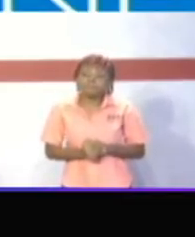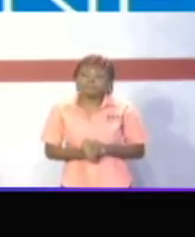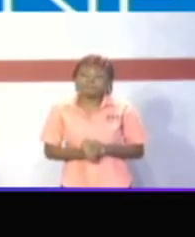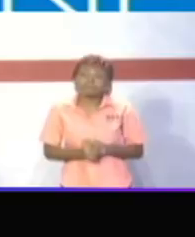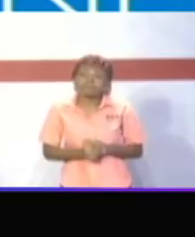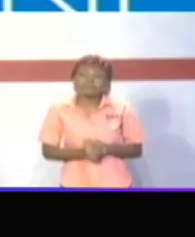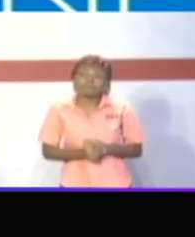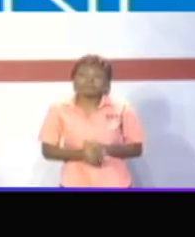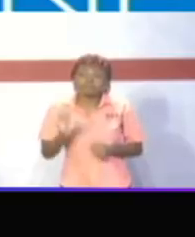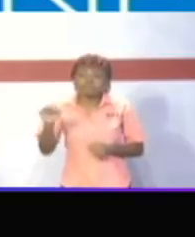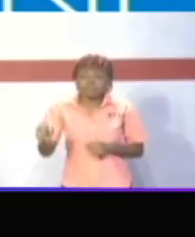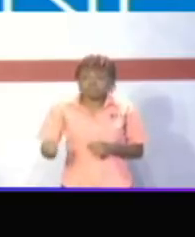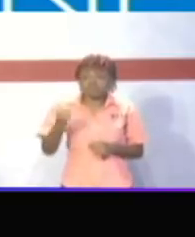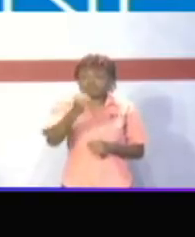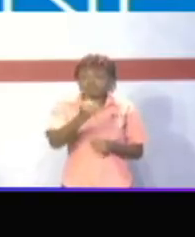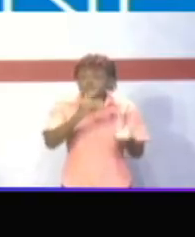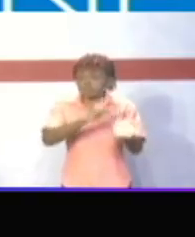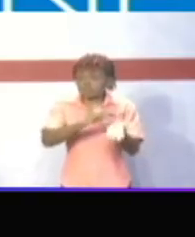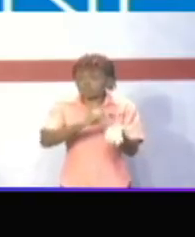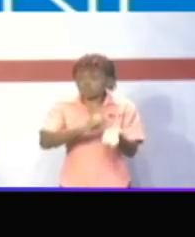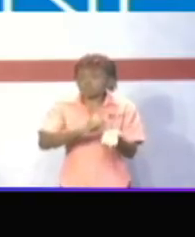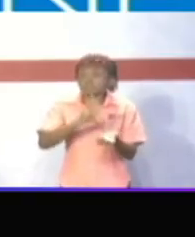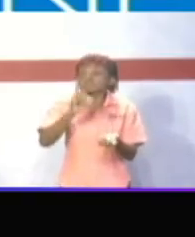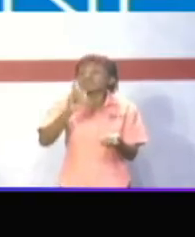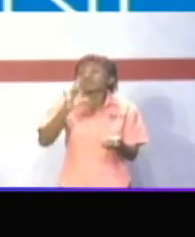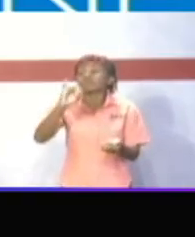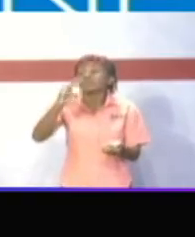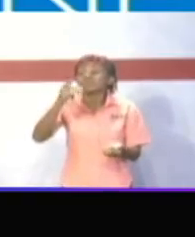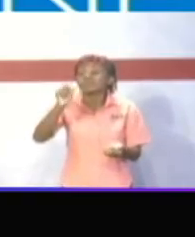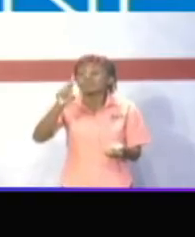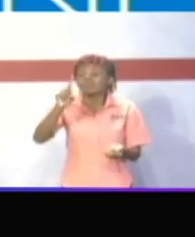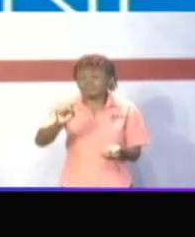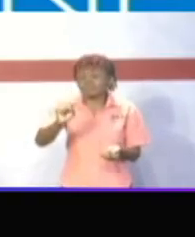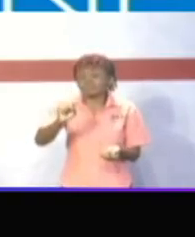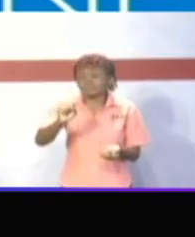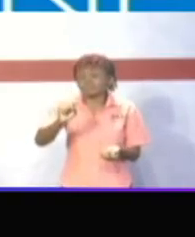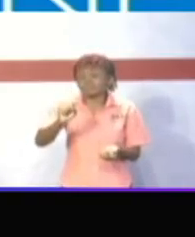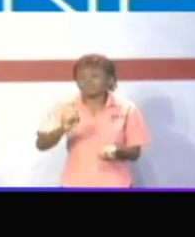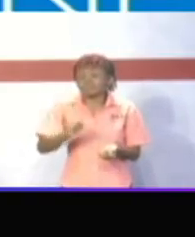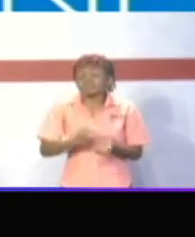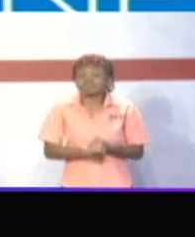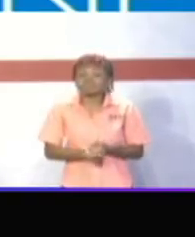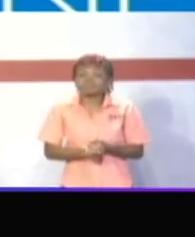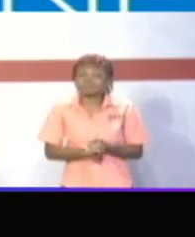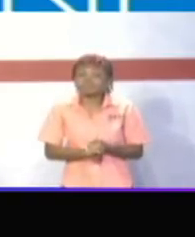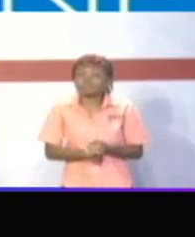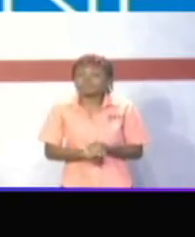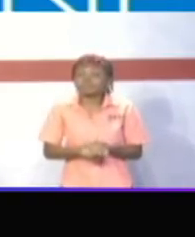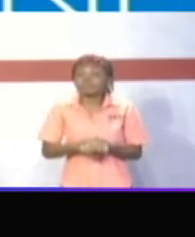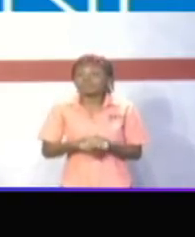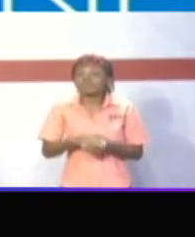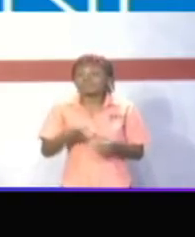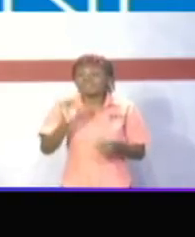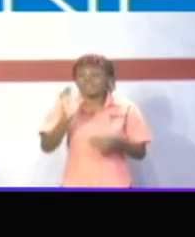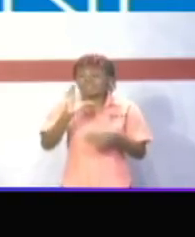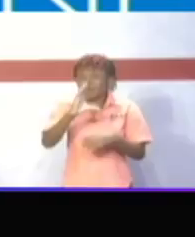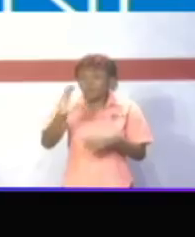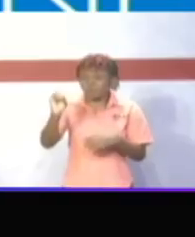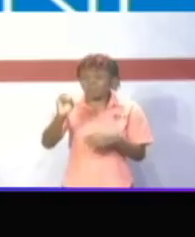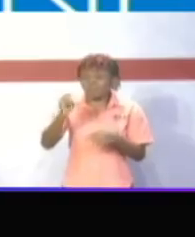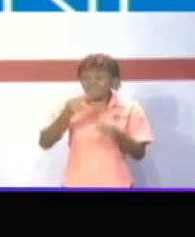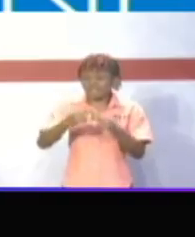the Board of Angostura. Minister, Angostura is in the business of making alcohol, and therefore that does not align